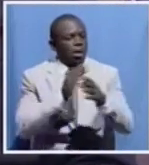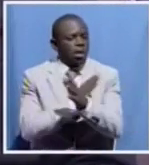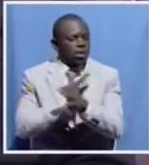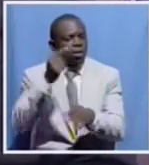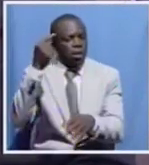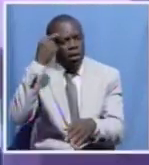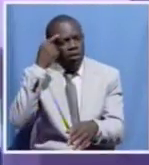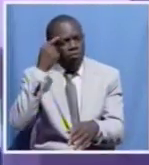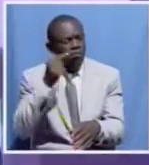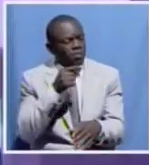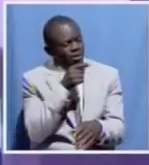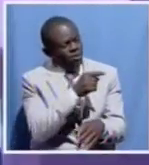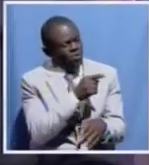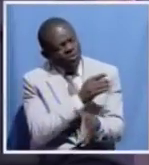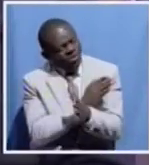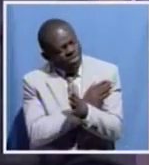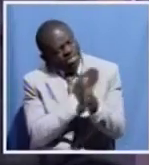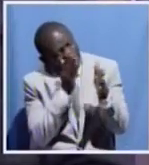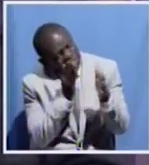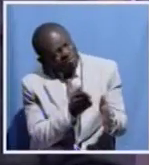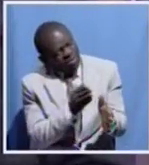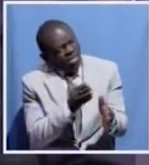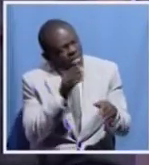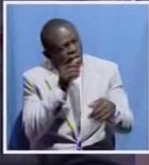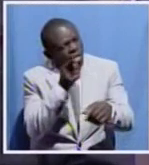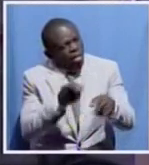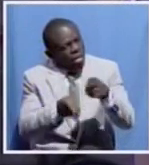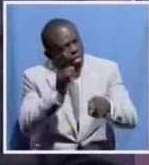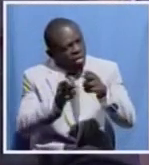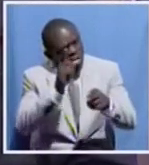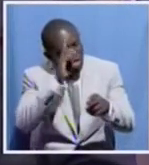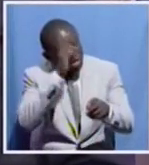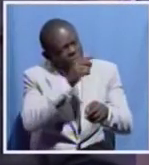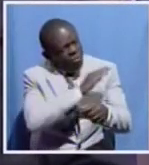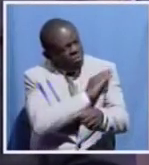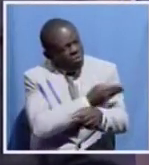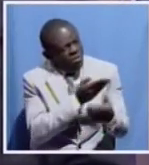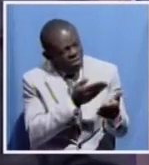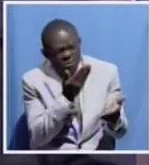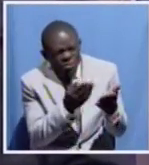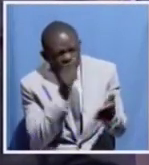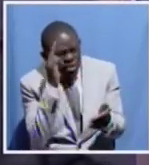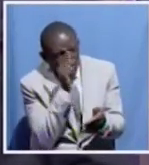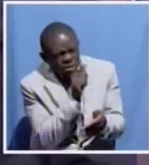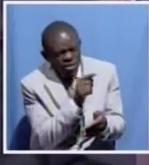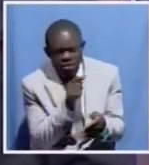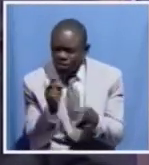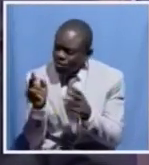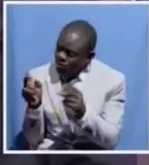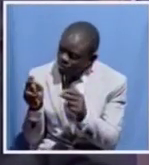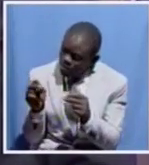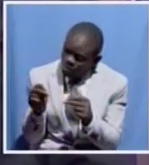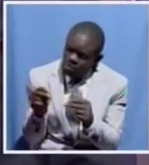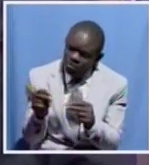give. It's reciprocal. I know you will say that blessed is the hand that giveth than the one that taketh,